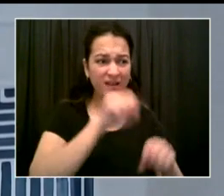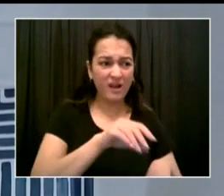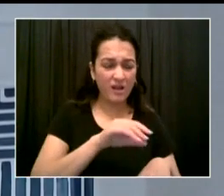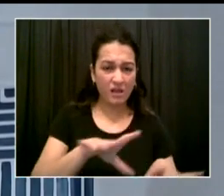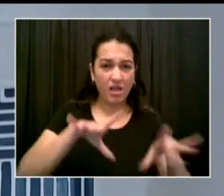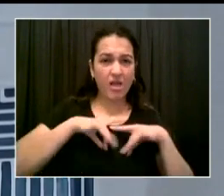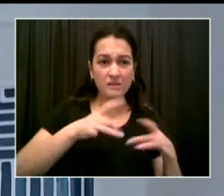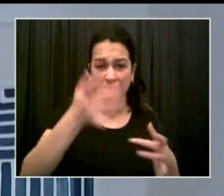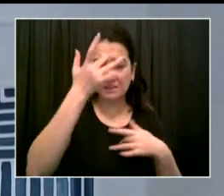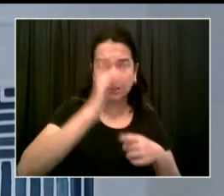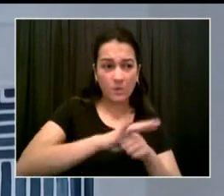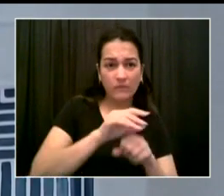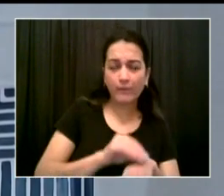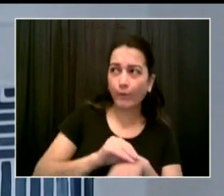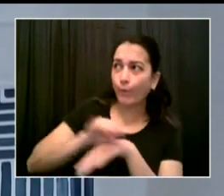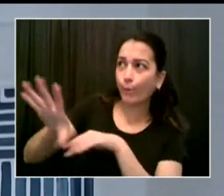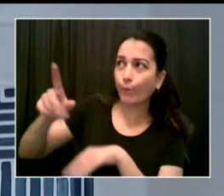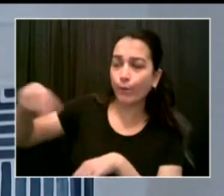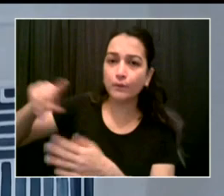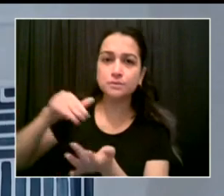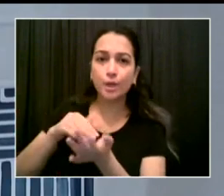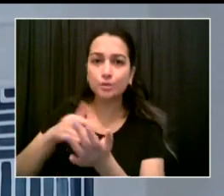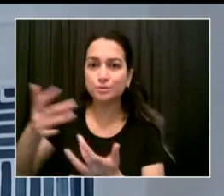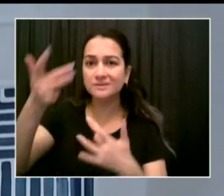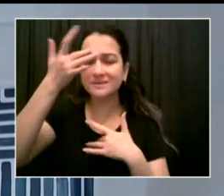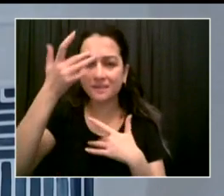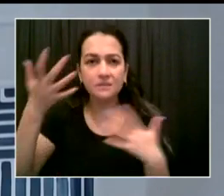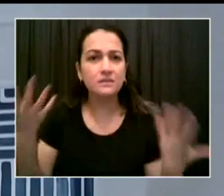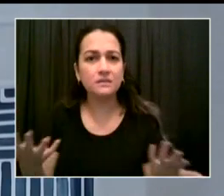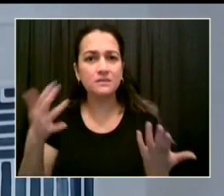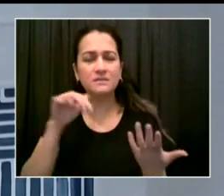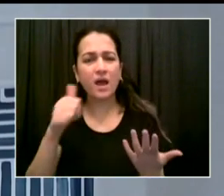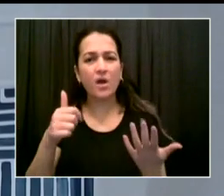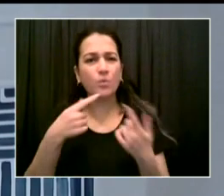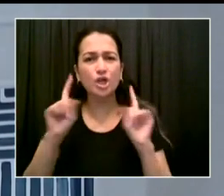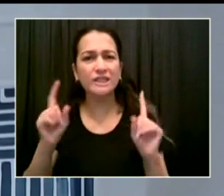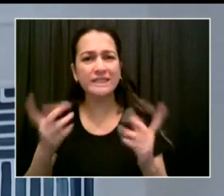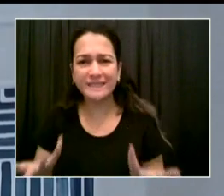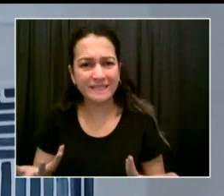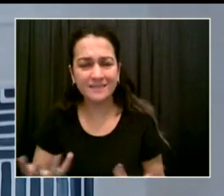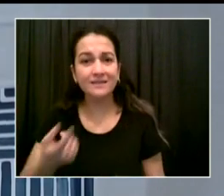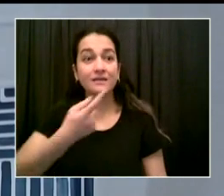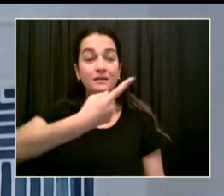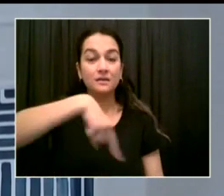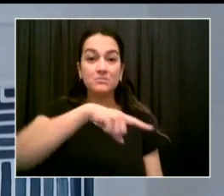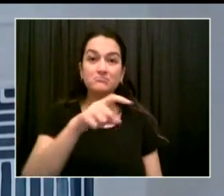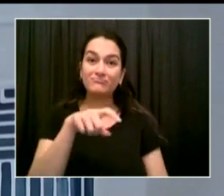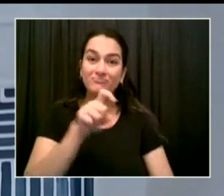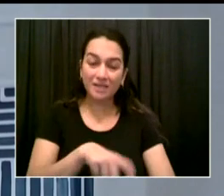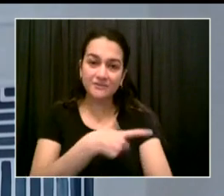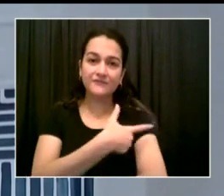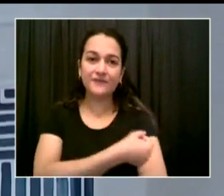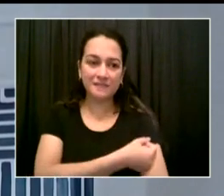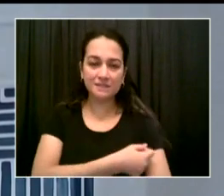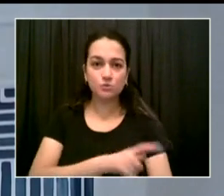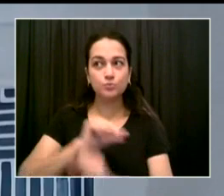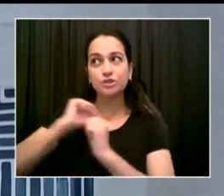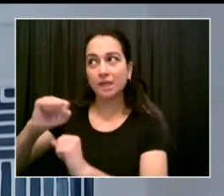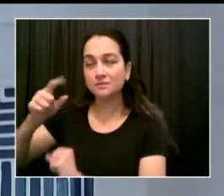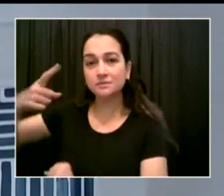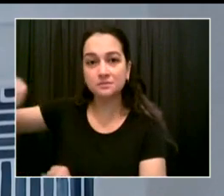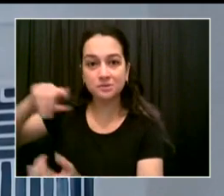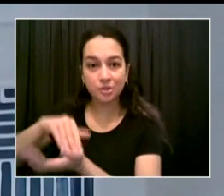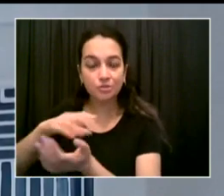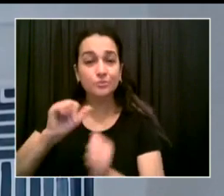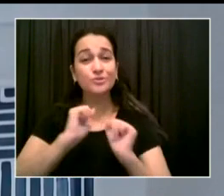such as this one will help do so. In the meantime, I would encourage continued vaccine outreach and education to